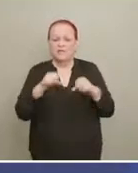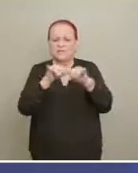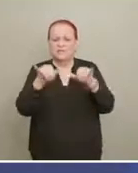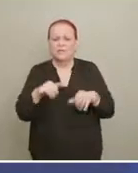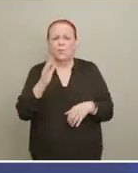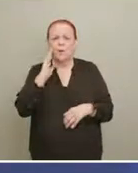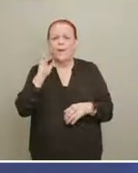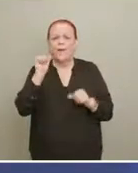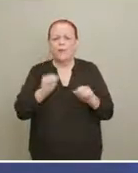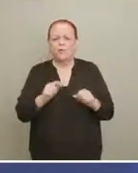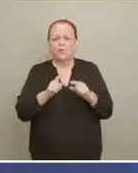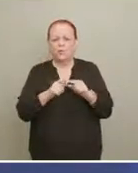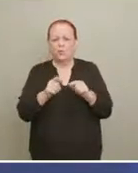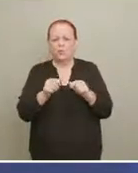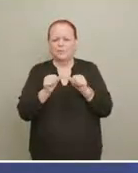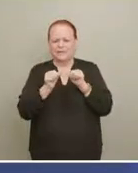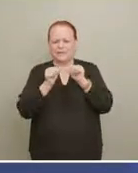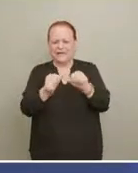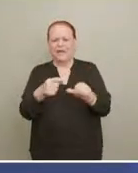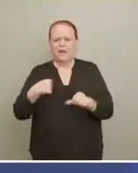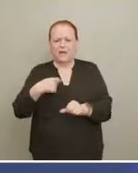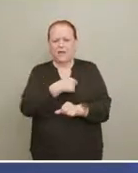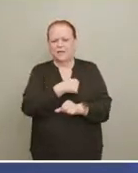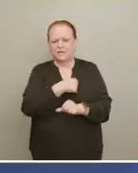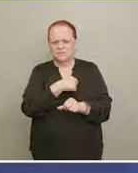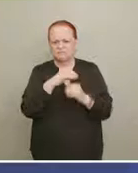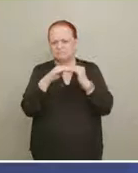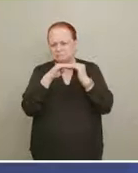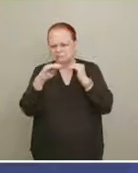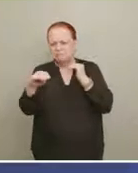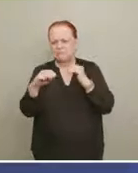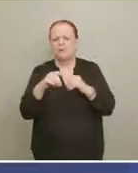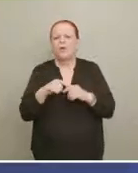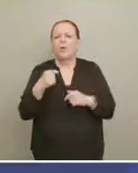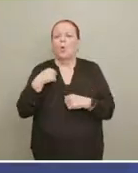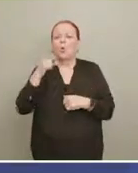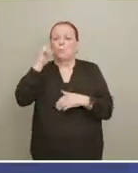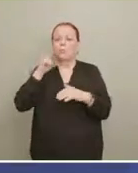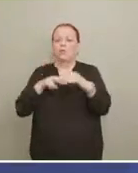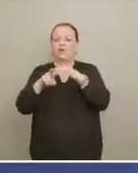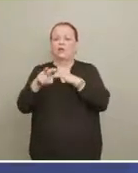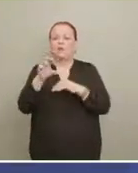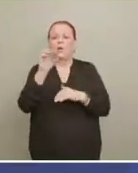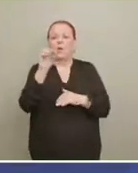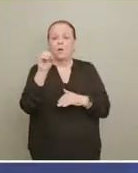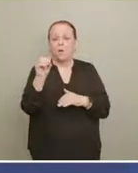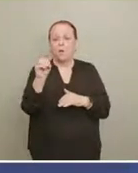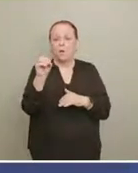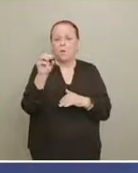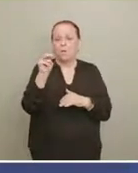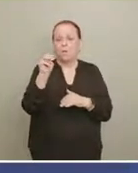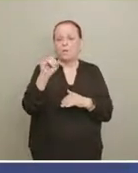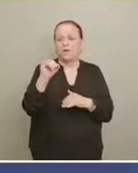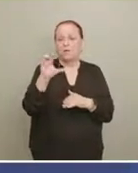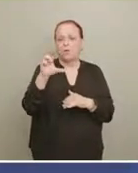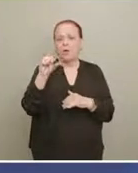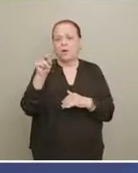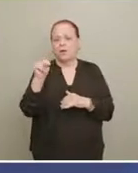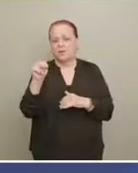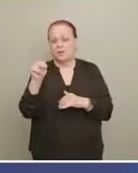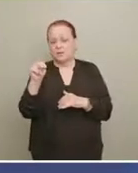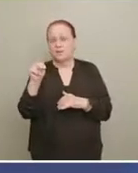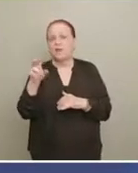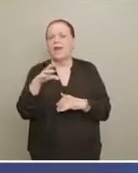us through the surge? We predicted the Omicron surge, and we talked about how even